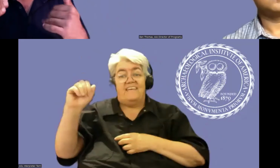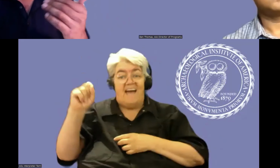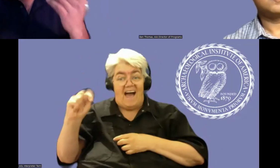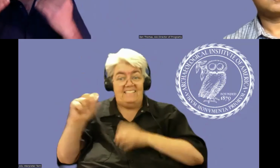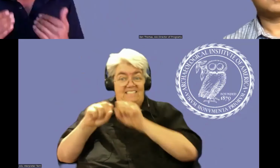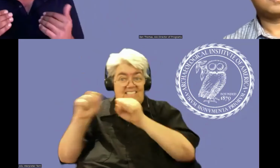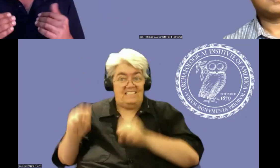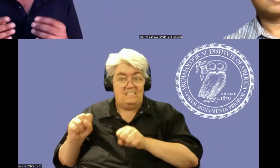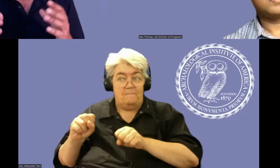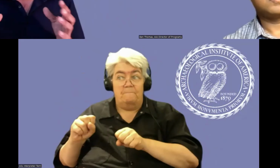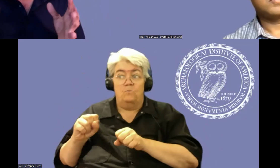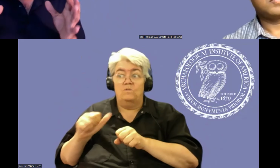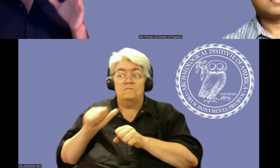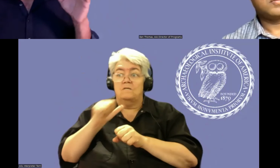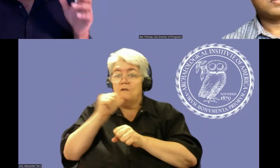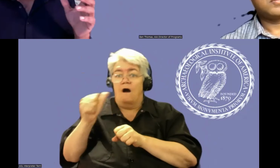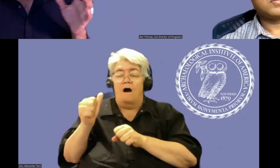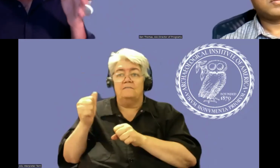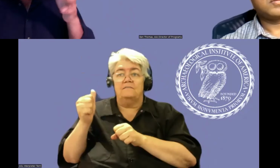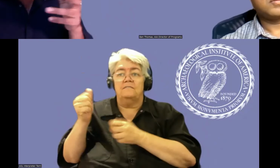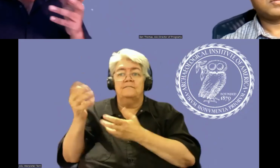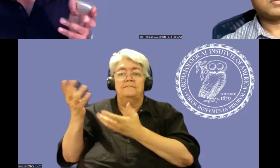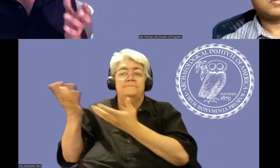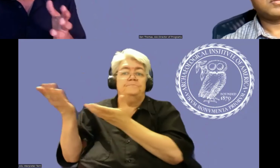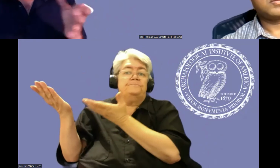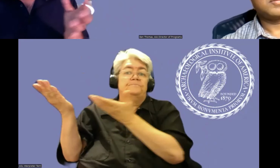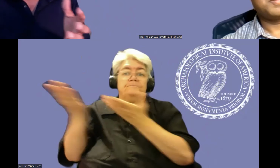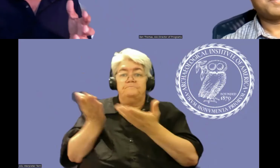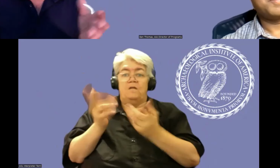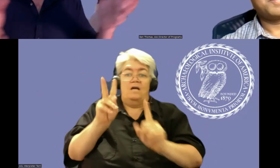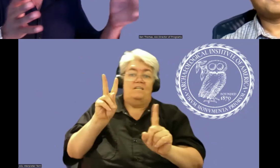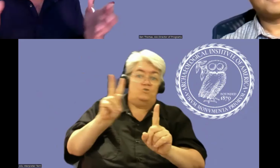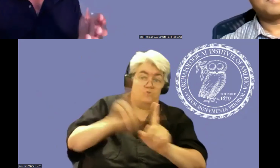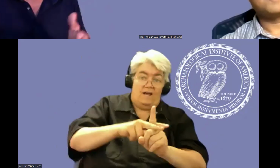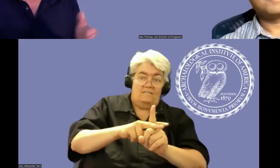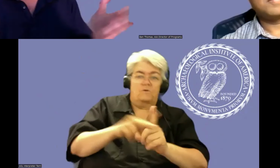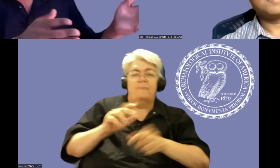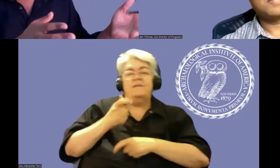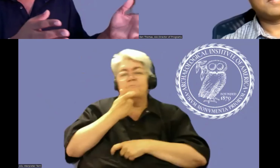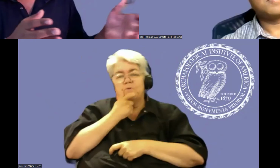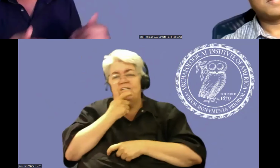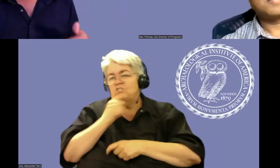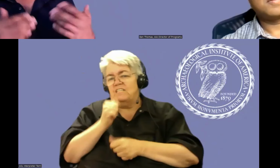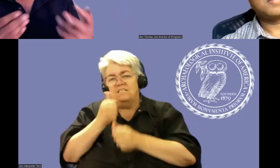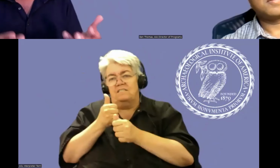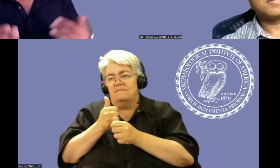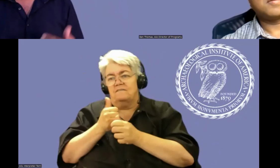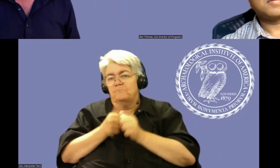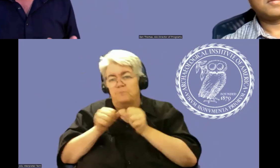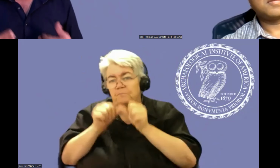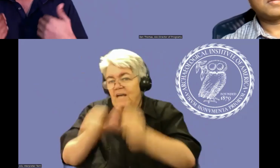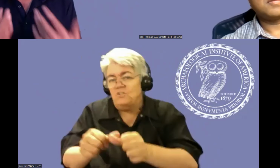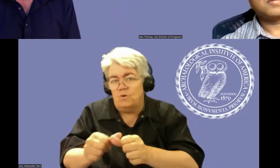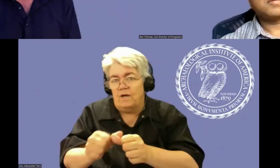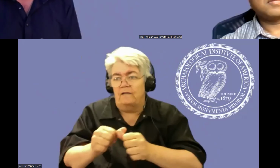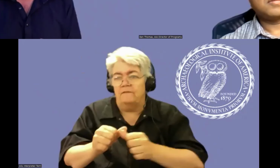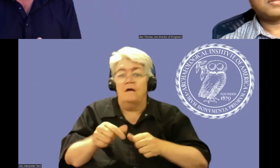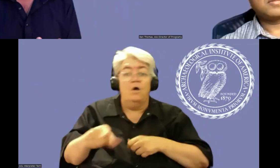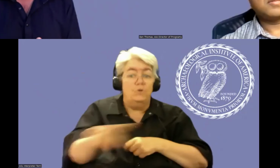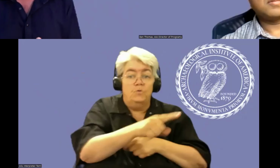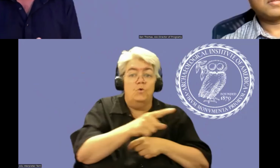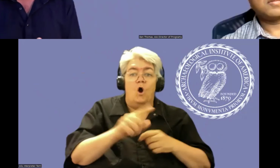transported, um, legally, shall we say, the British didn't adhere to, they didn't perpetuate it. But of course, people